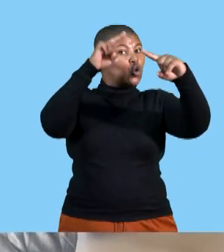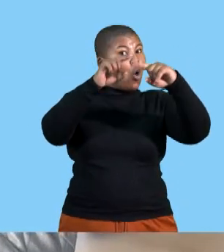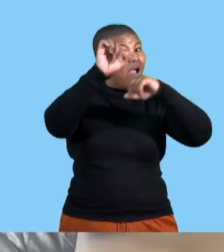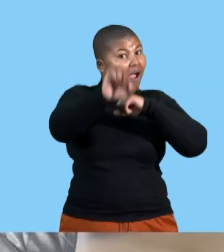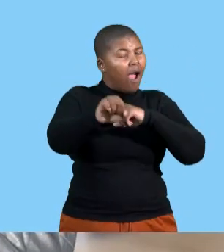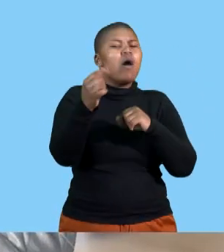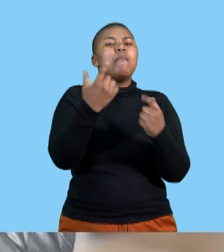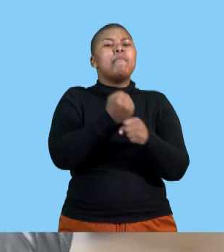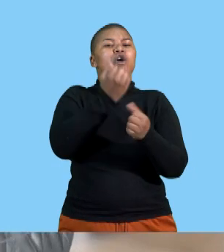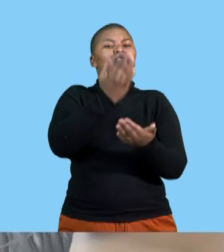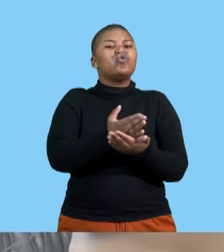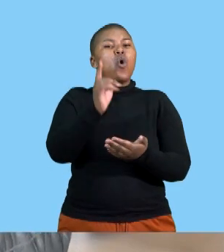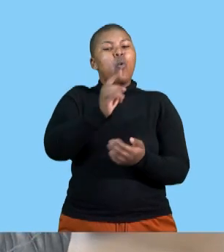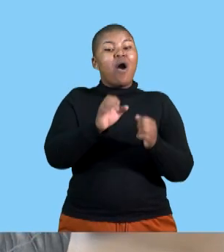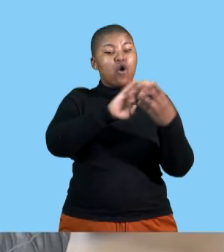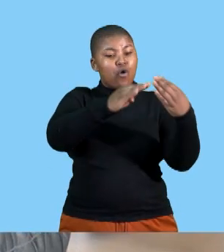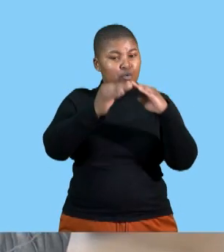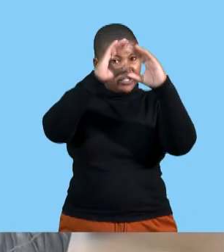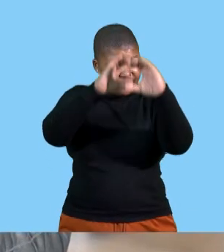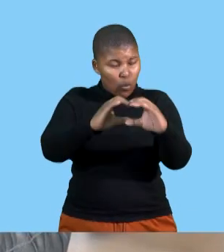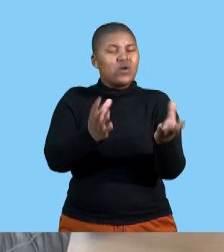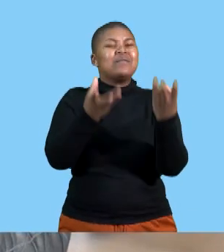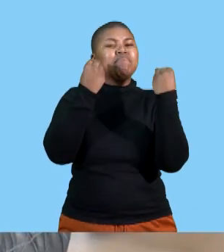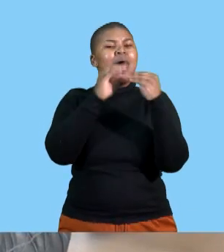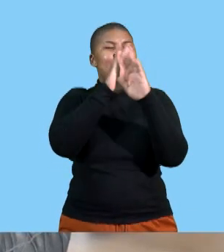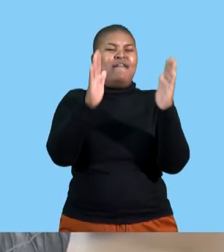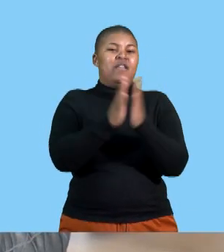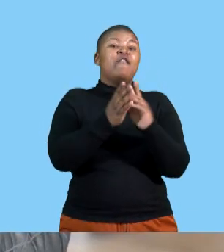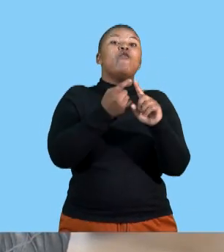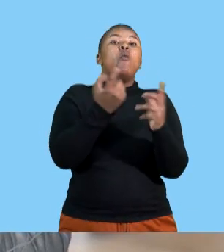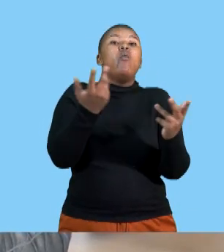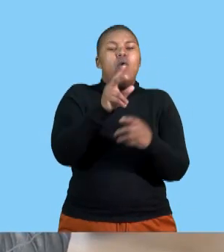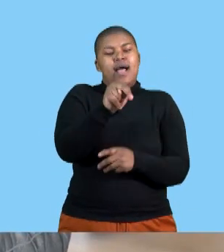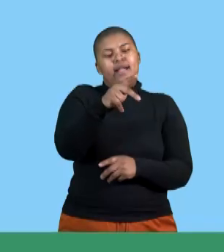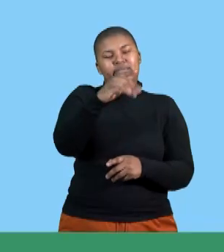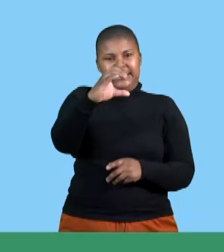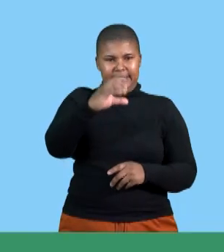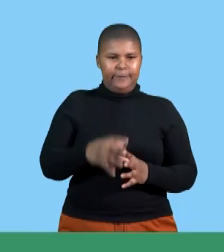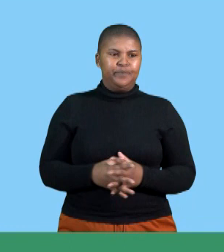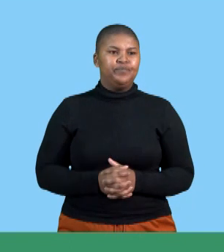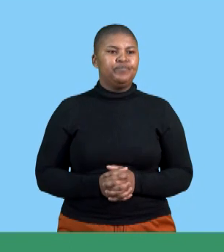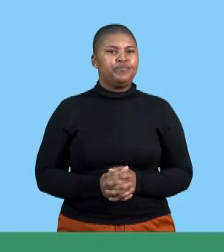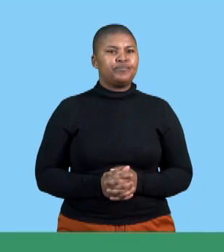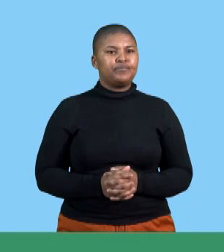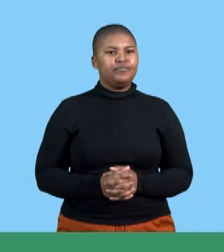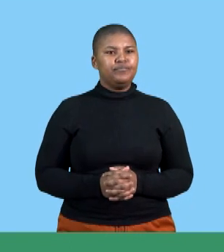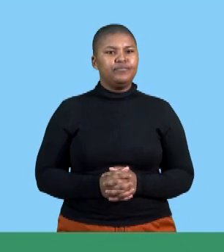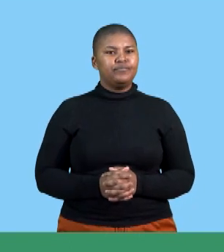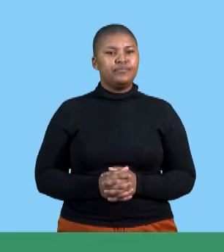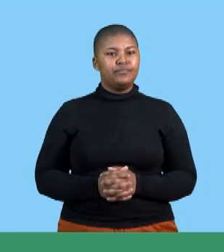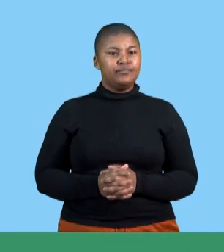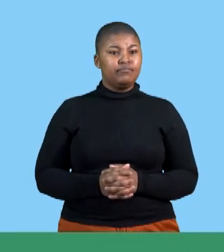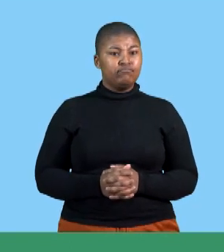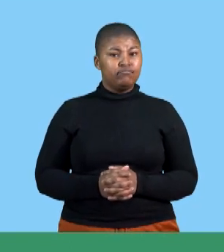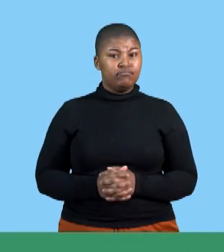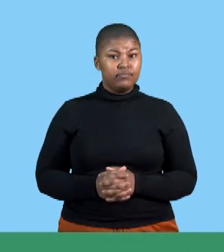society benefits from this non-profit organization. Can receive grants or aid from the